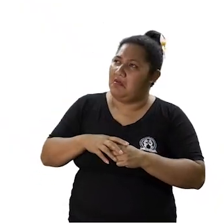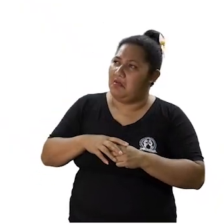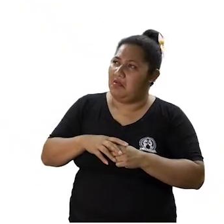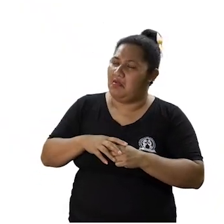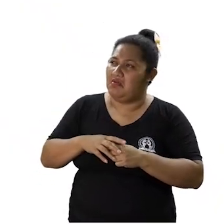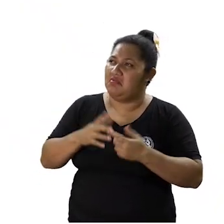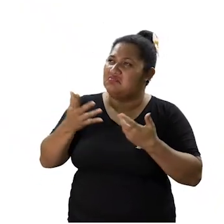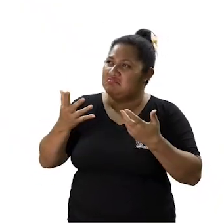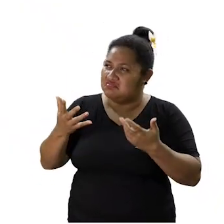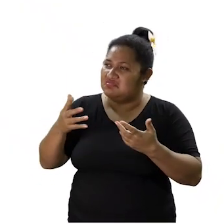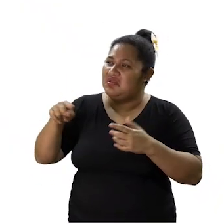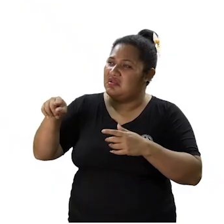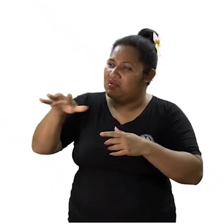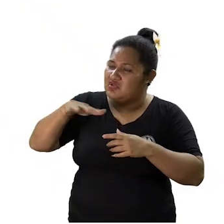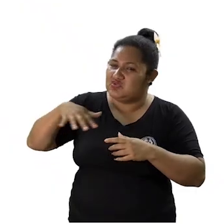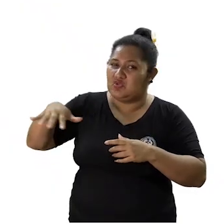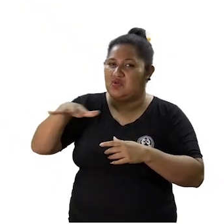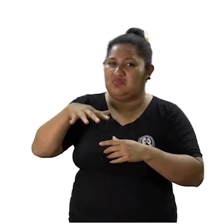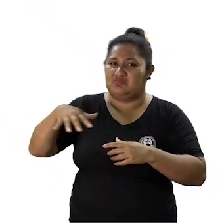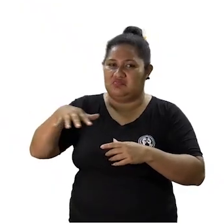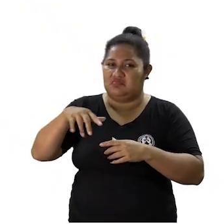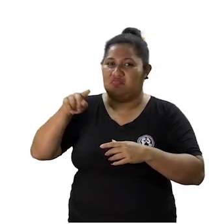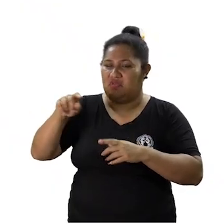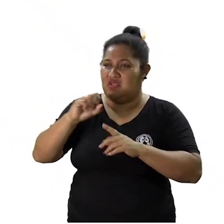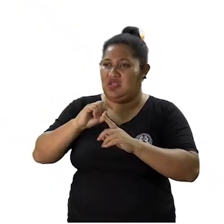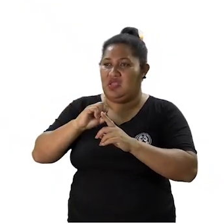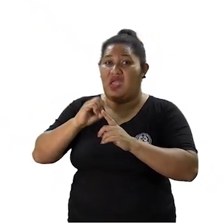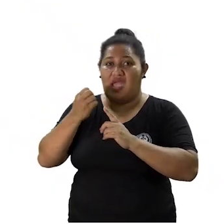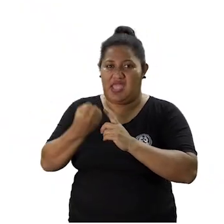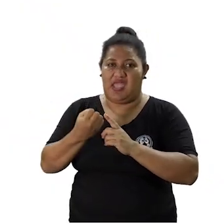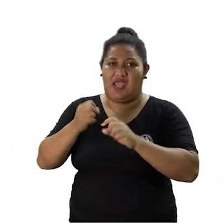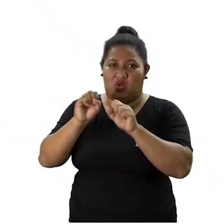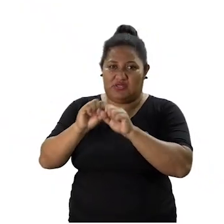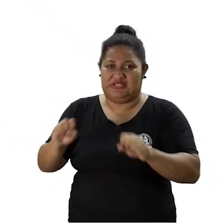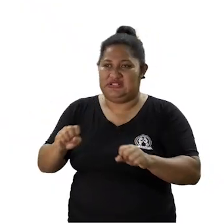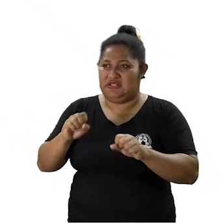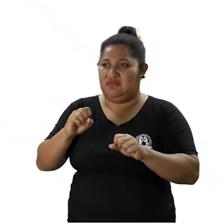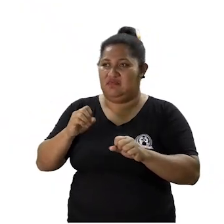o le inshore marine ecosystem la lea le sau no mai le whaiaonga.